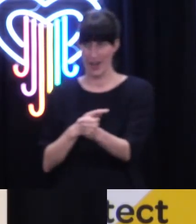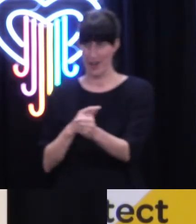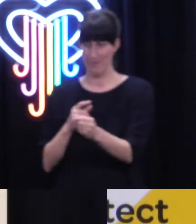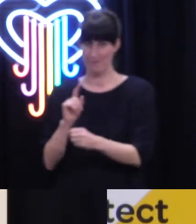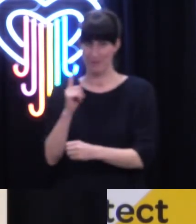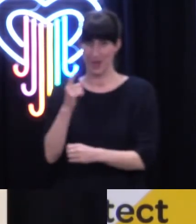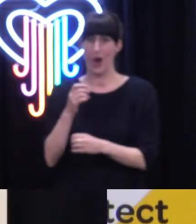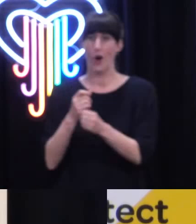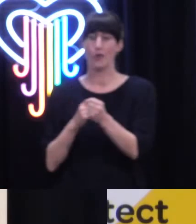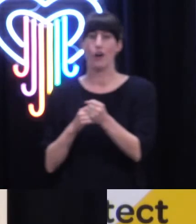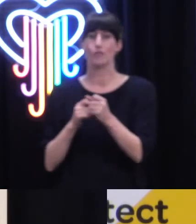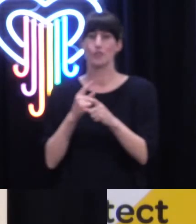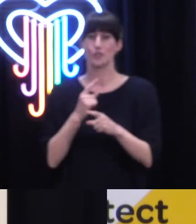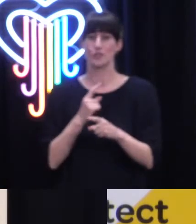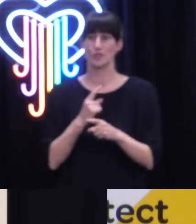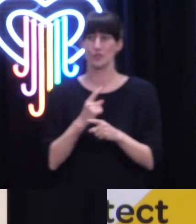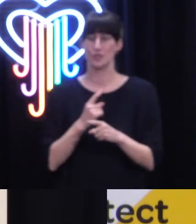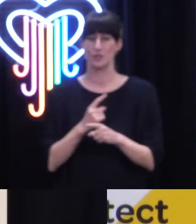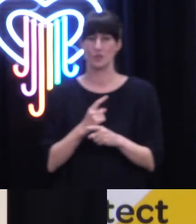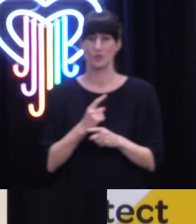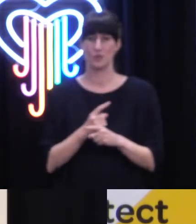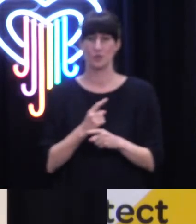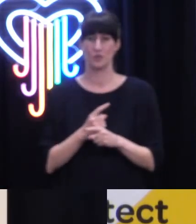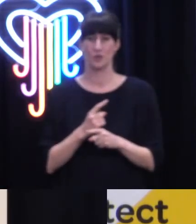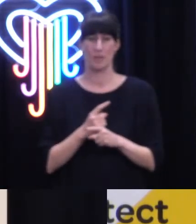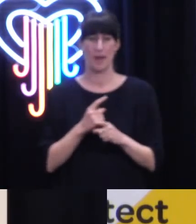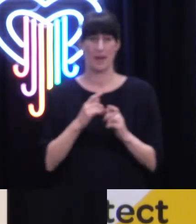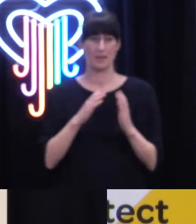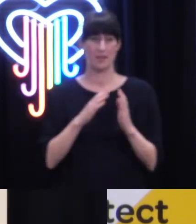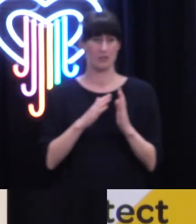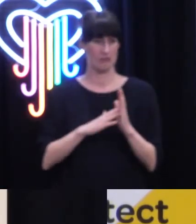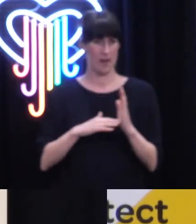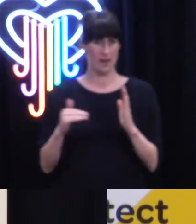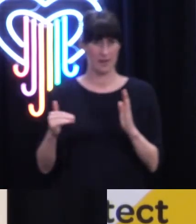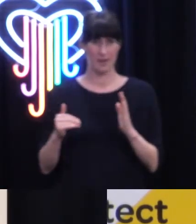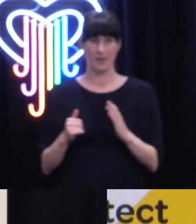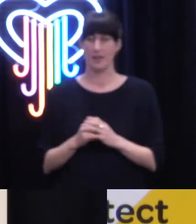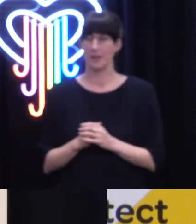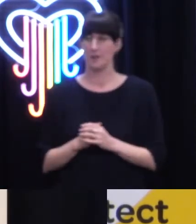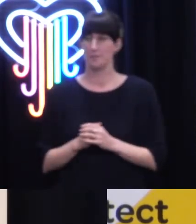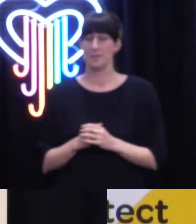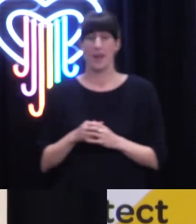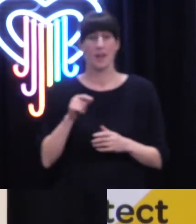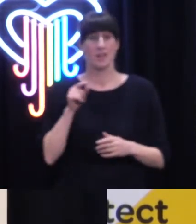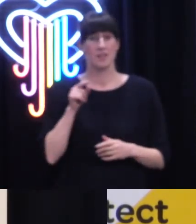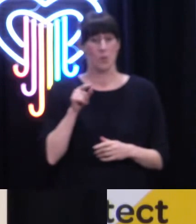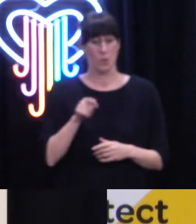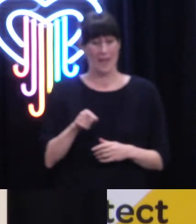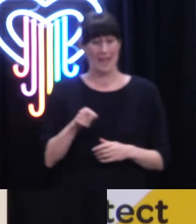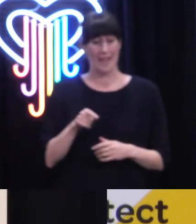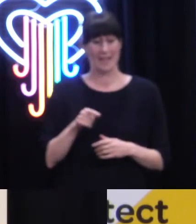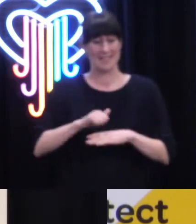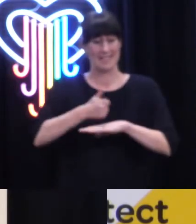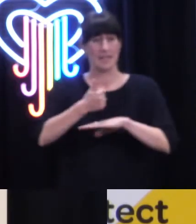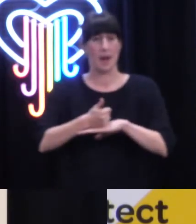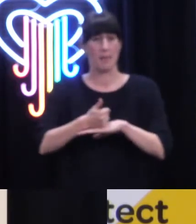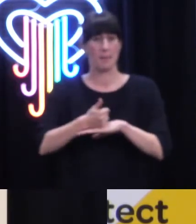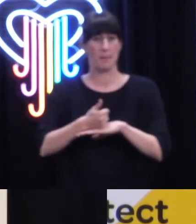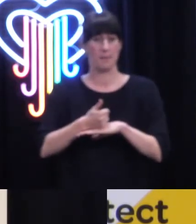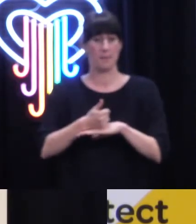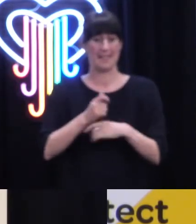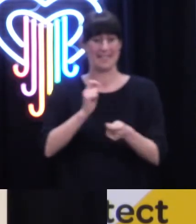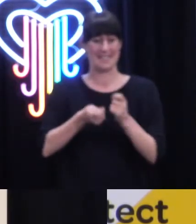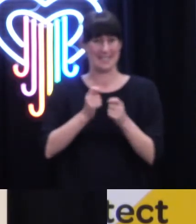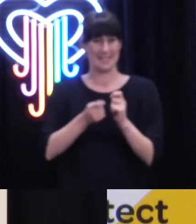briefly on that. Look, this further reinforces 2 really important points. This is why we have put surveillance testing in place for those